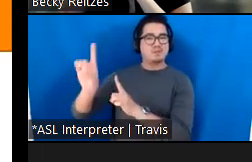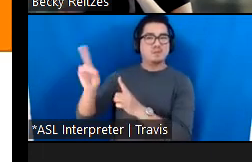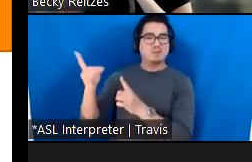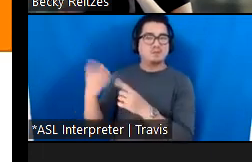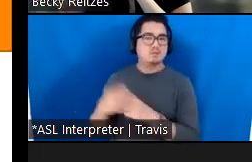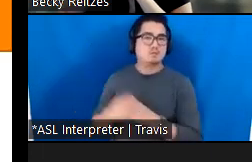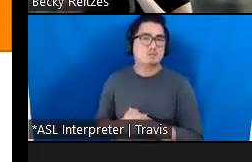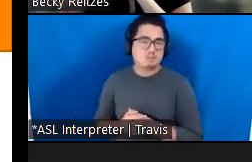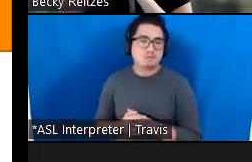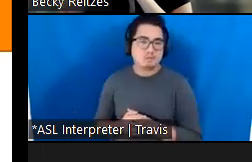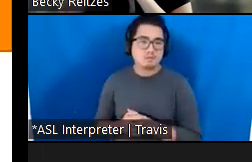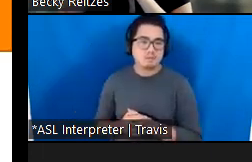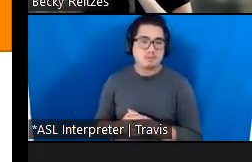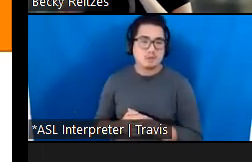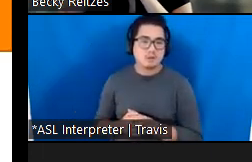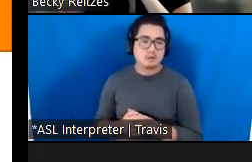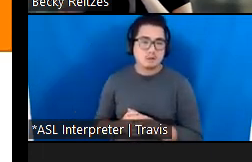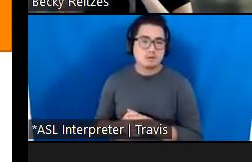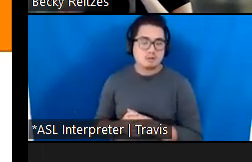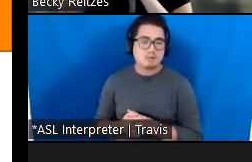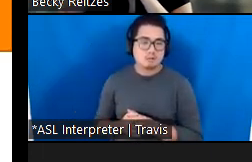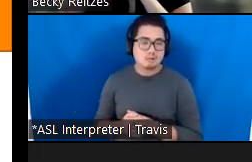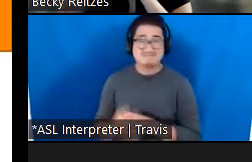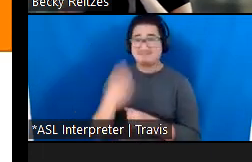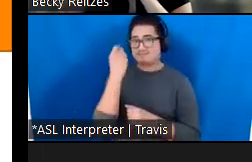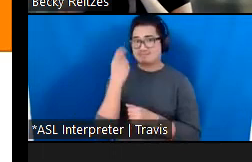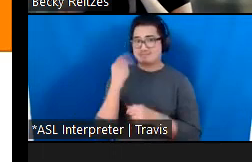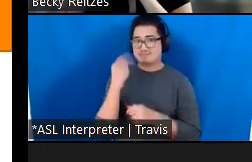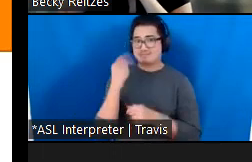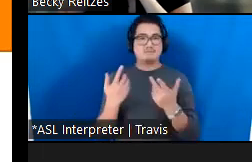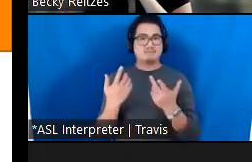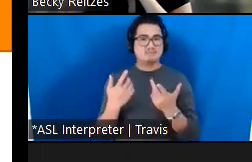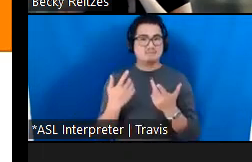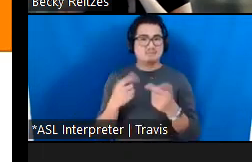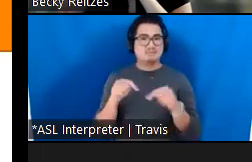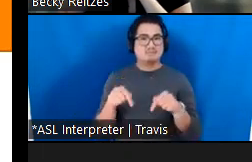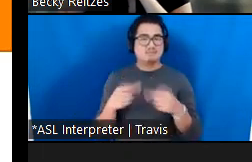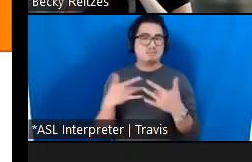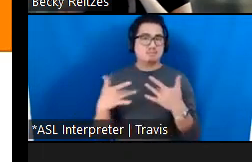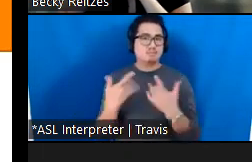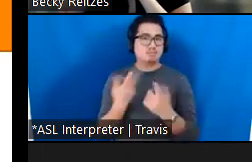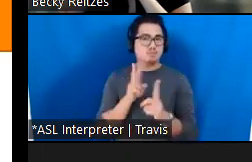And so again, a reminder that it's not just young children, but also